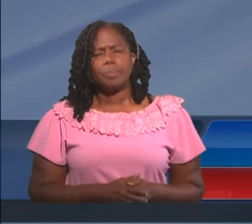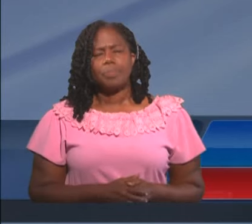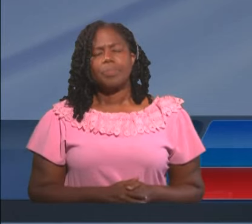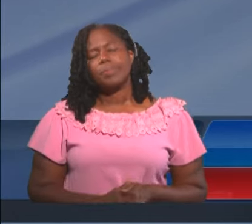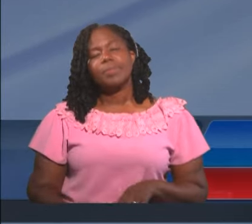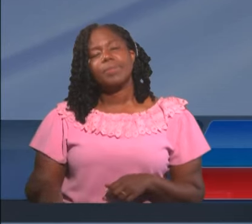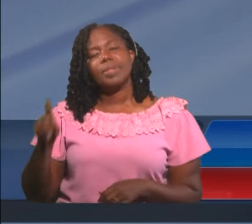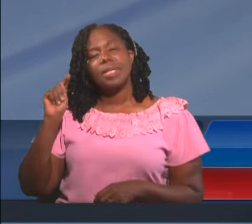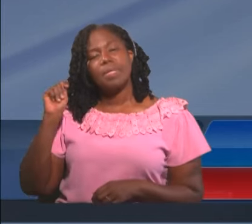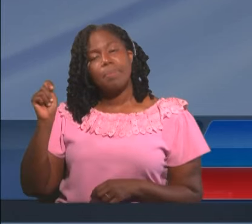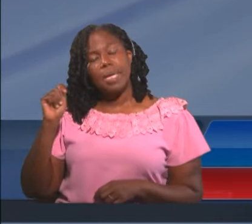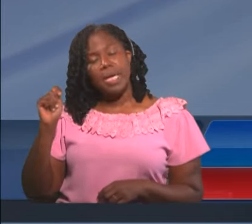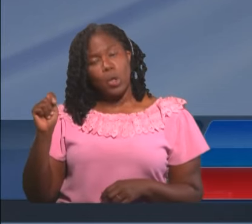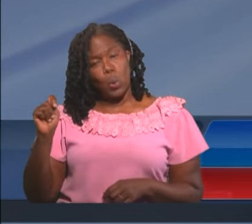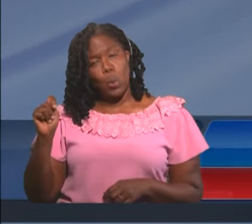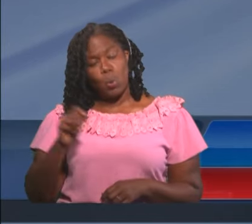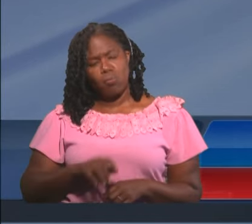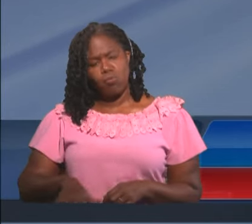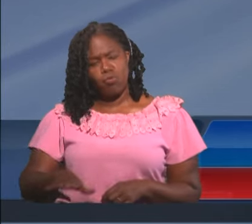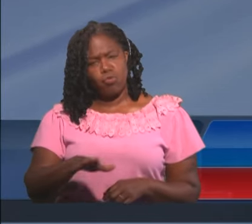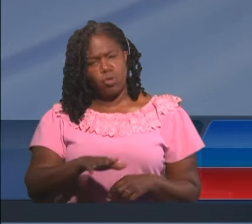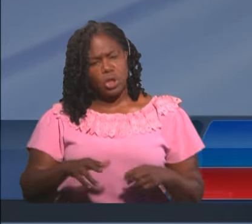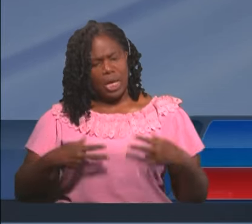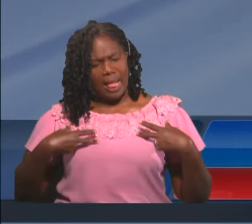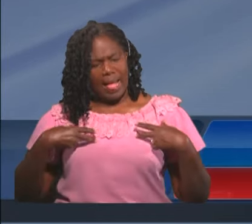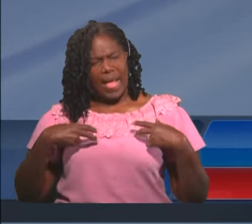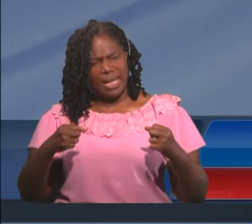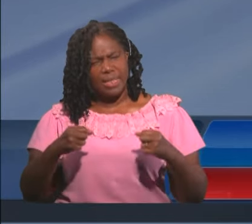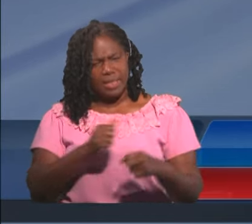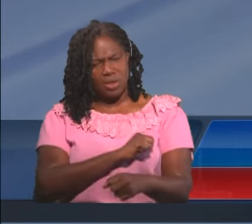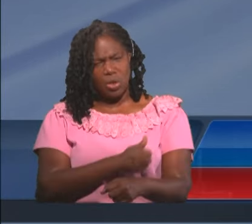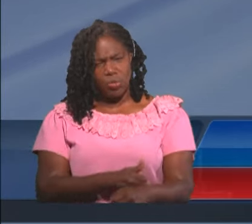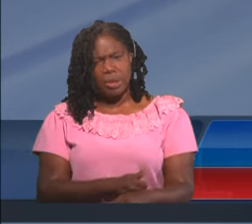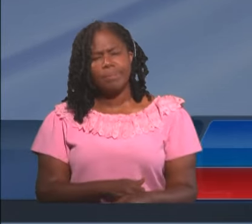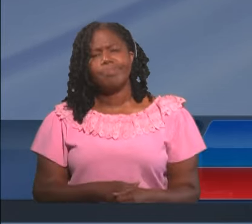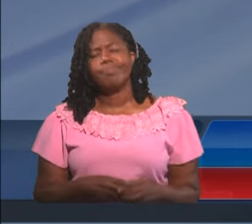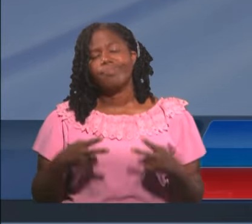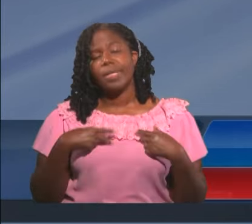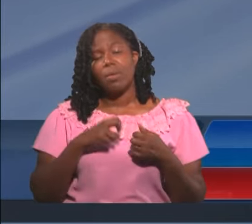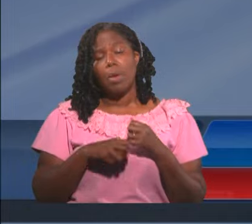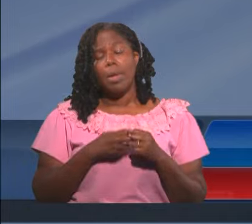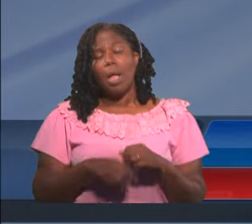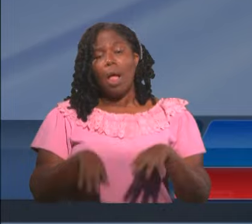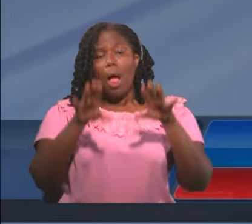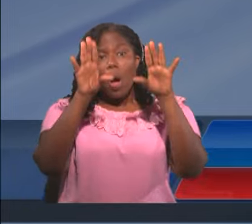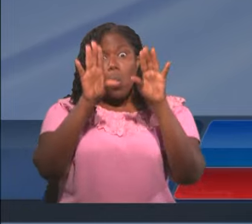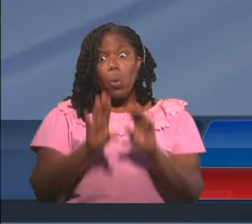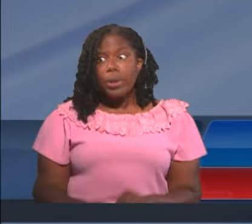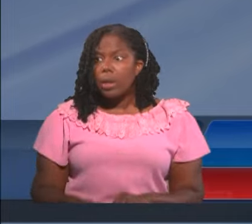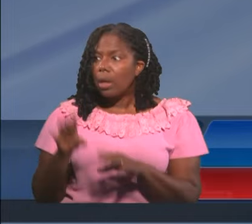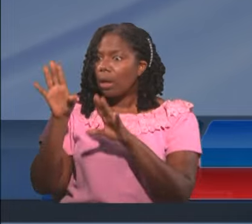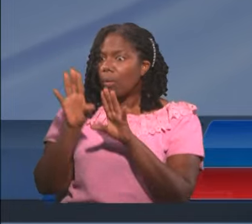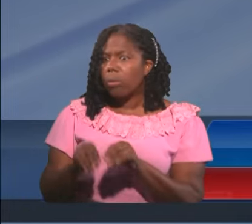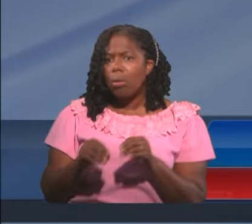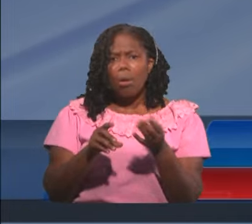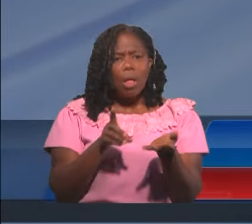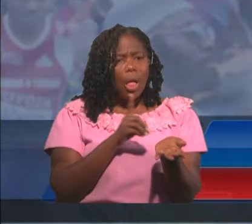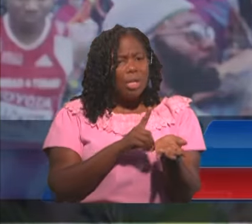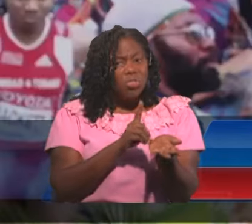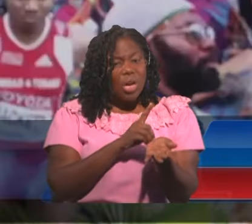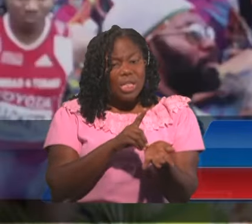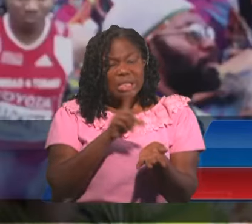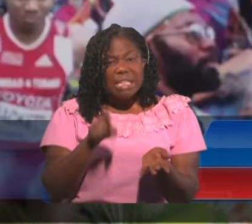The Tobago Regional Health Authority is facing stuck-out experiences. This is the unavailability of prescribed drugs at the